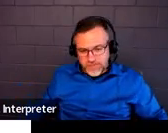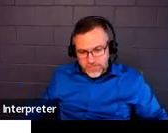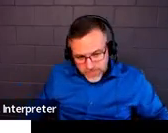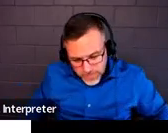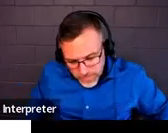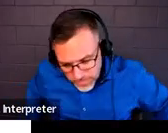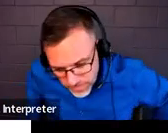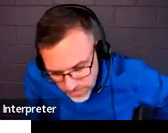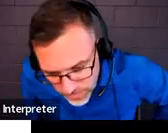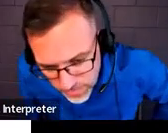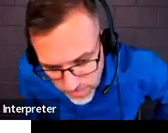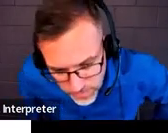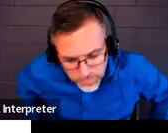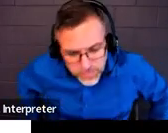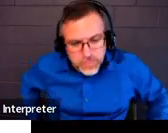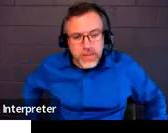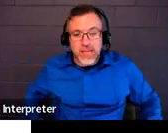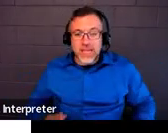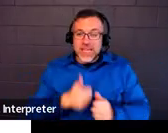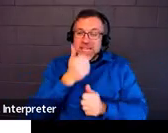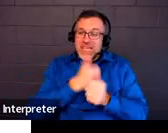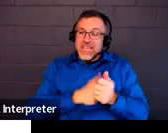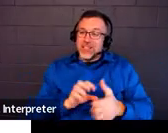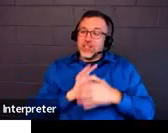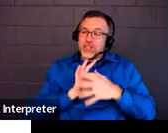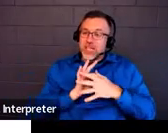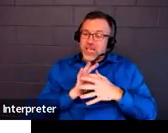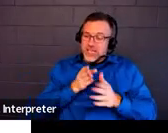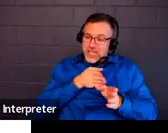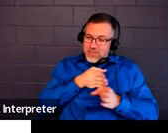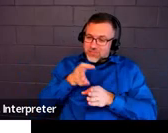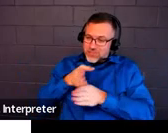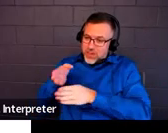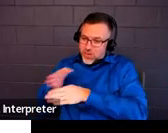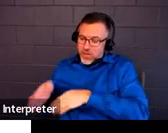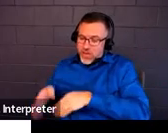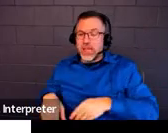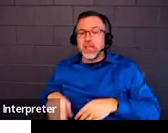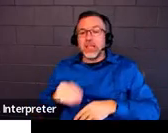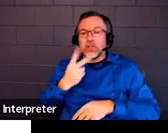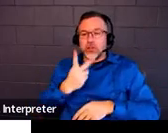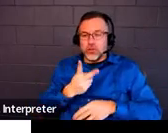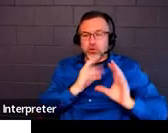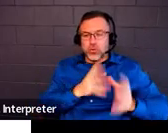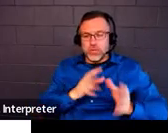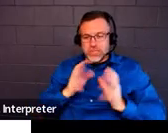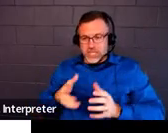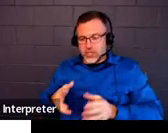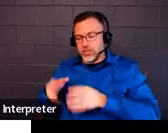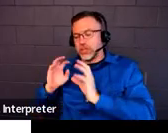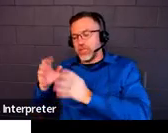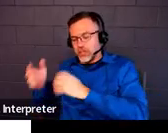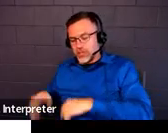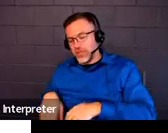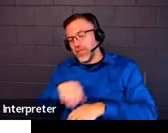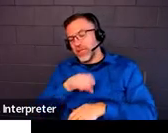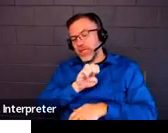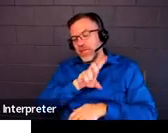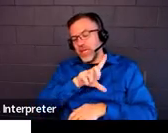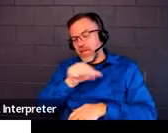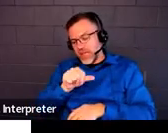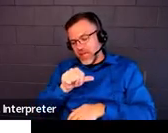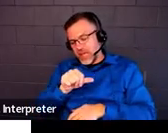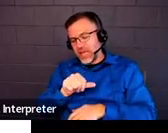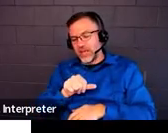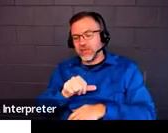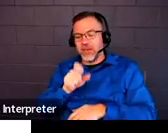are 2 sessions for each content area. The ELA and mathematics are stage adaptives, routing the student to form